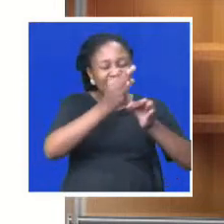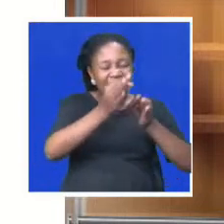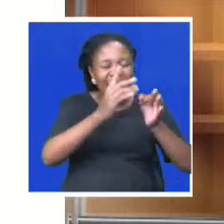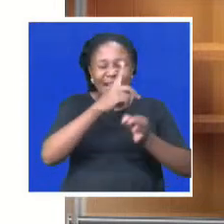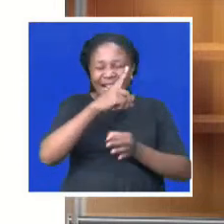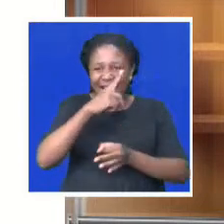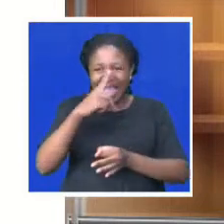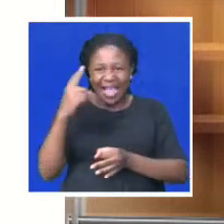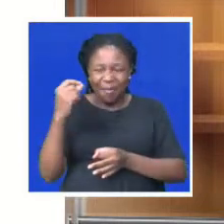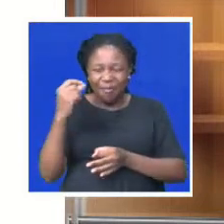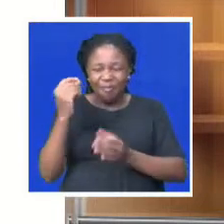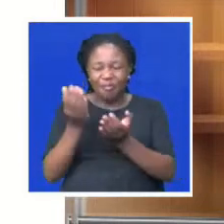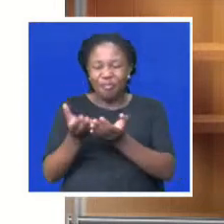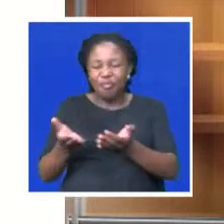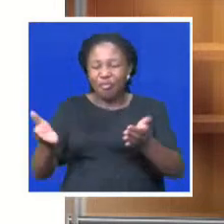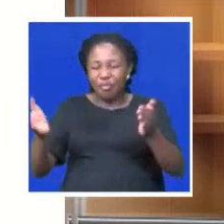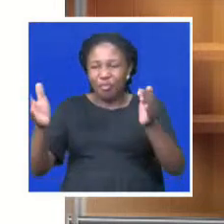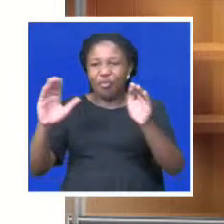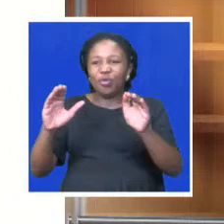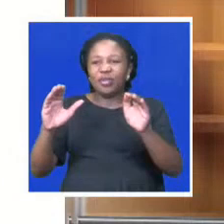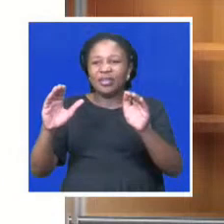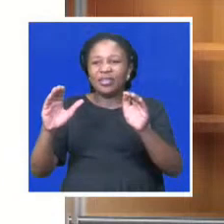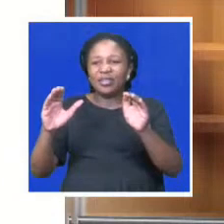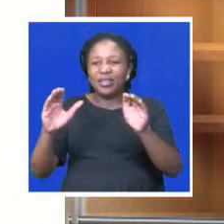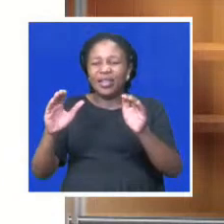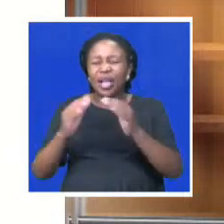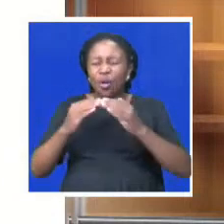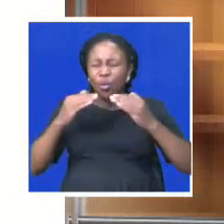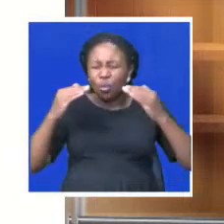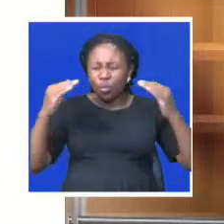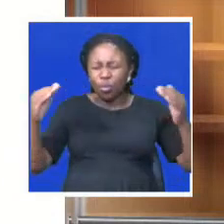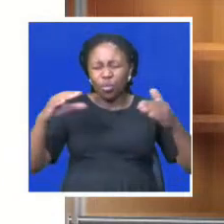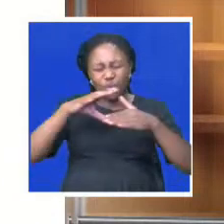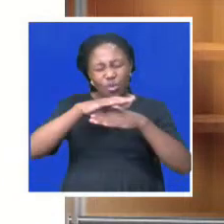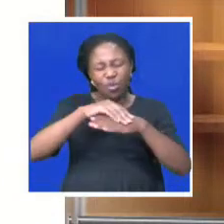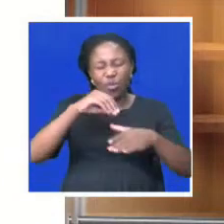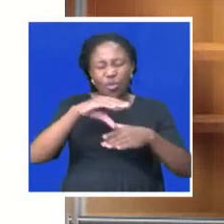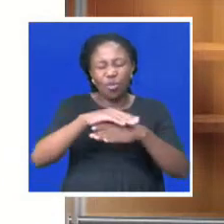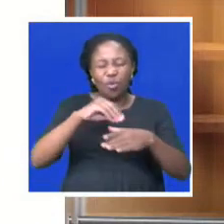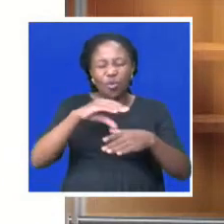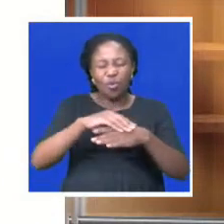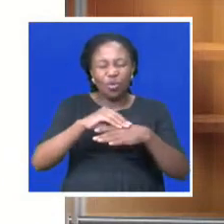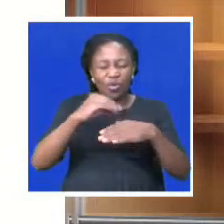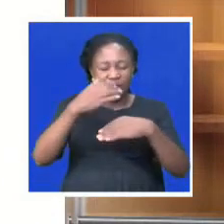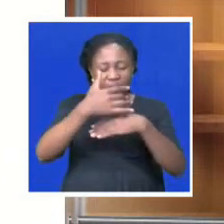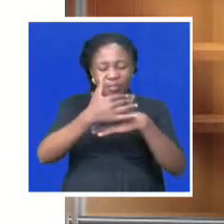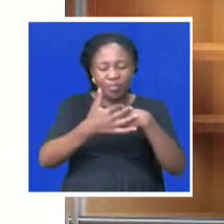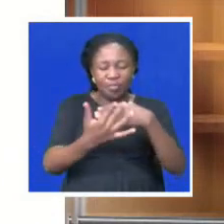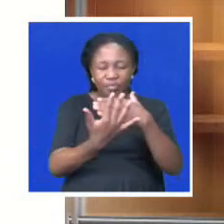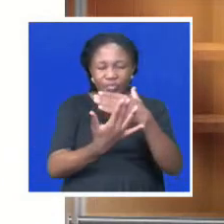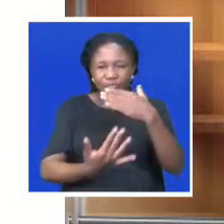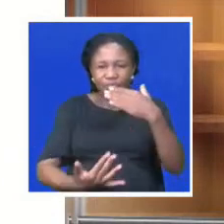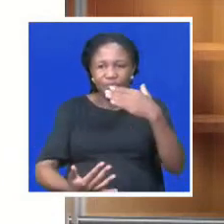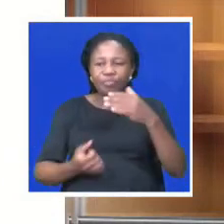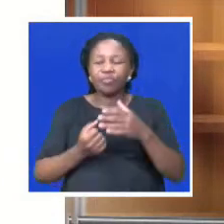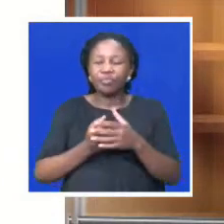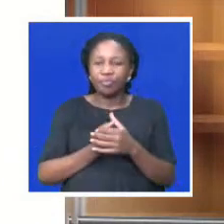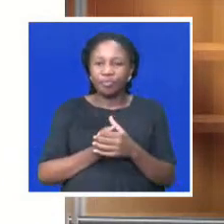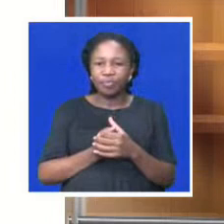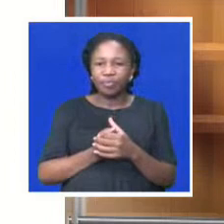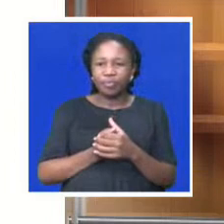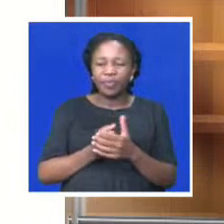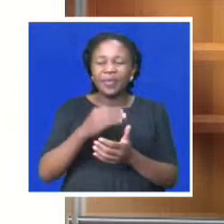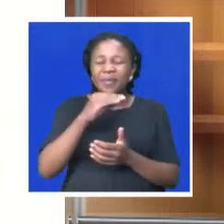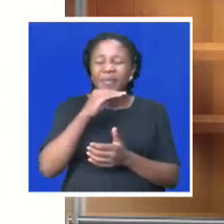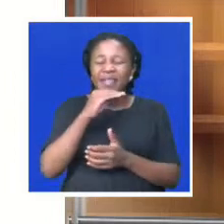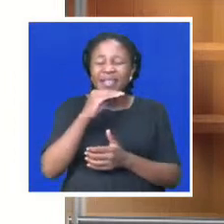was cracked, it was huge, it was old. So when you are reading such, we appreciate the type